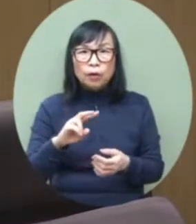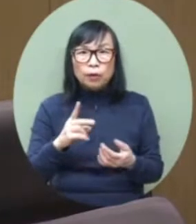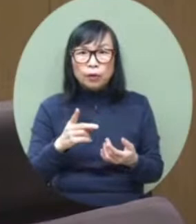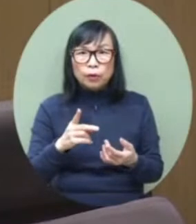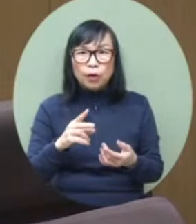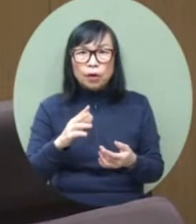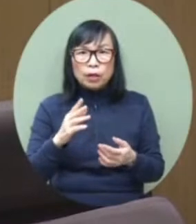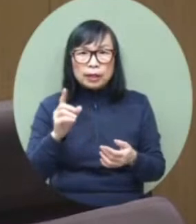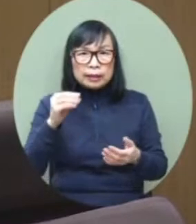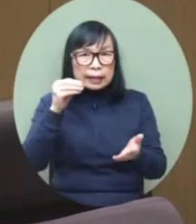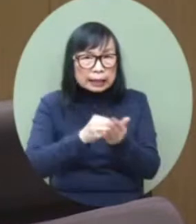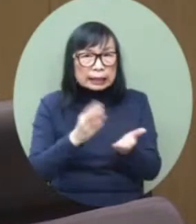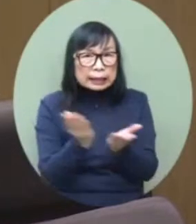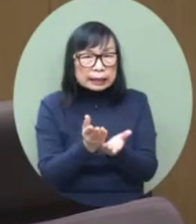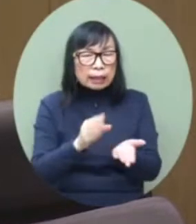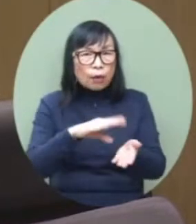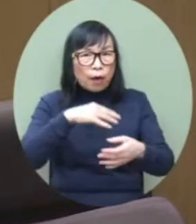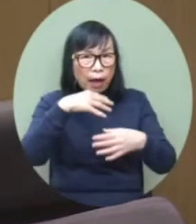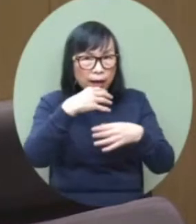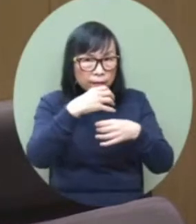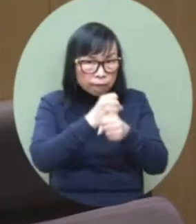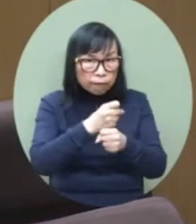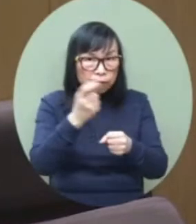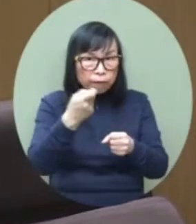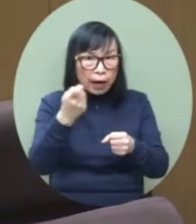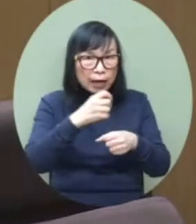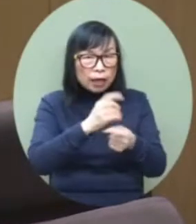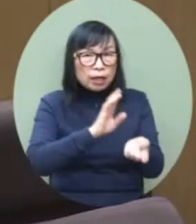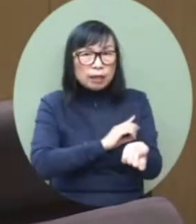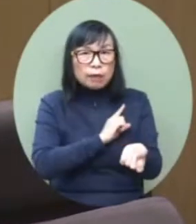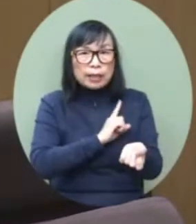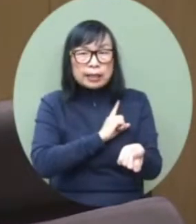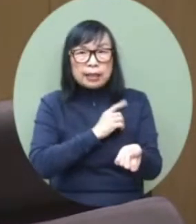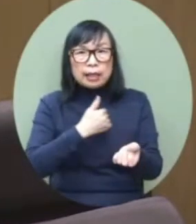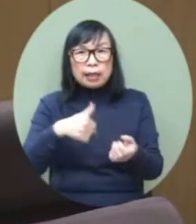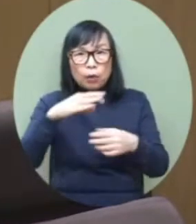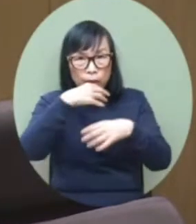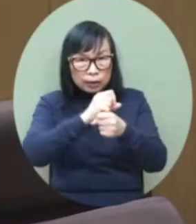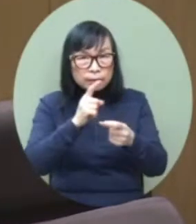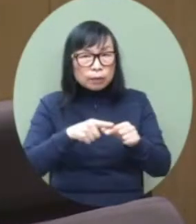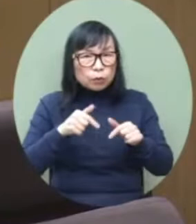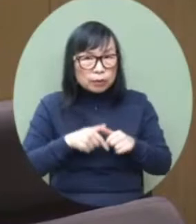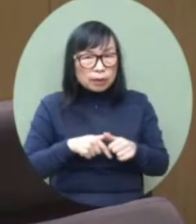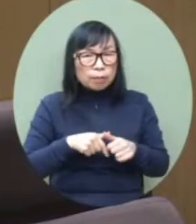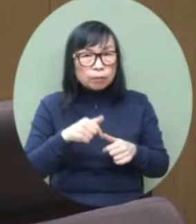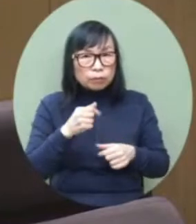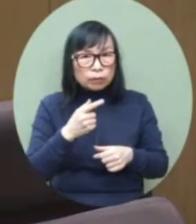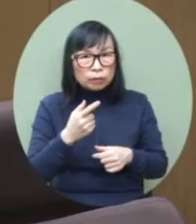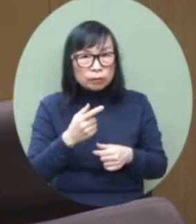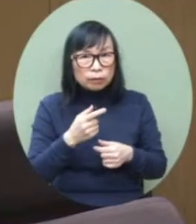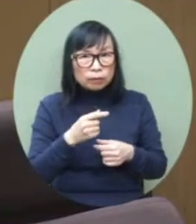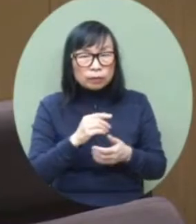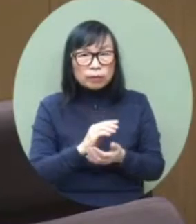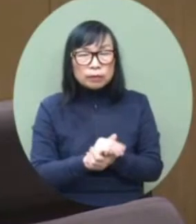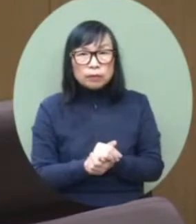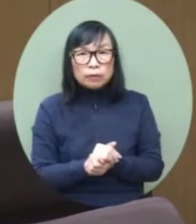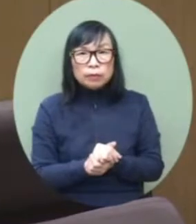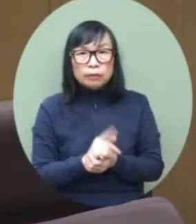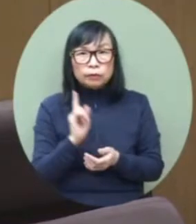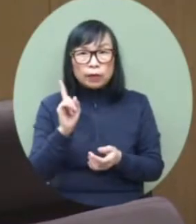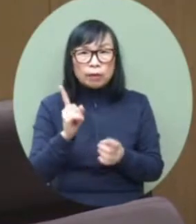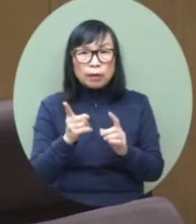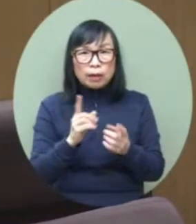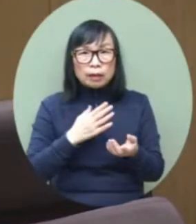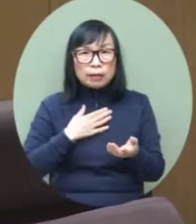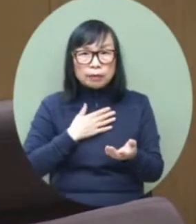how do they prove that they've recovered? Will they have to rely on rapid testing, or do they have to go to the testing center?